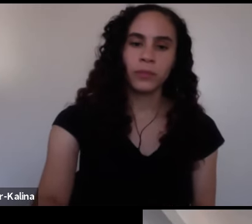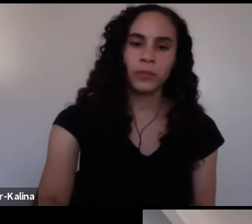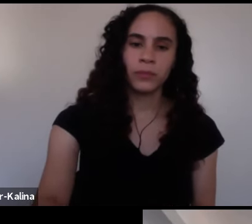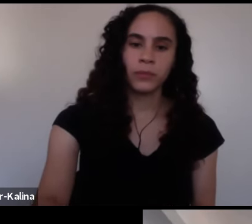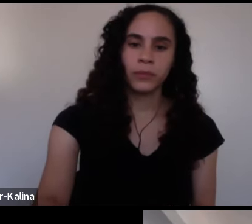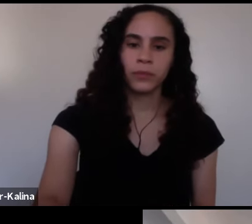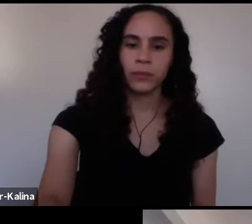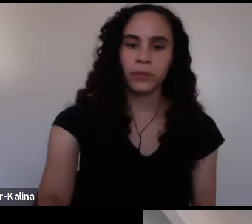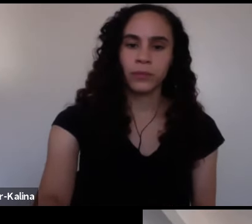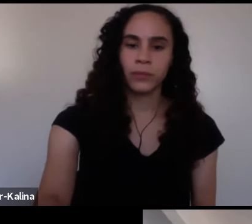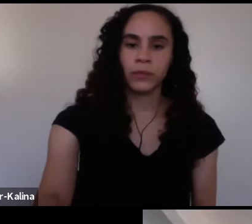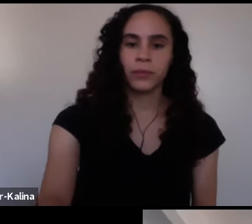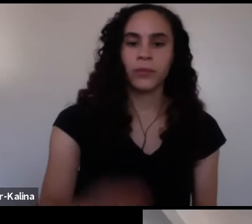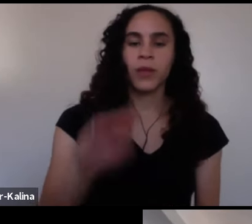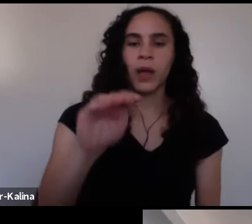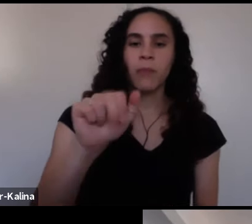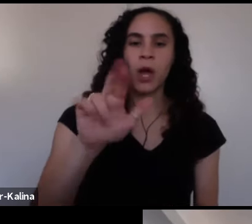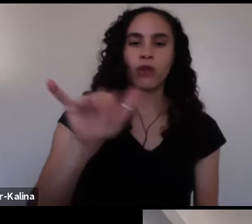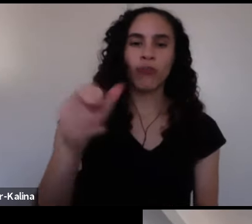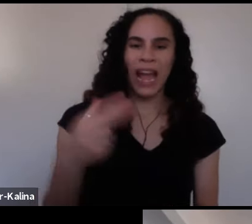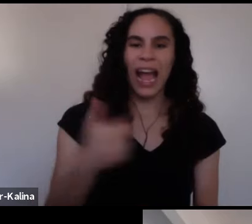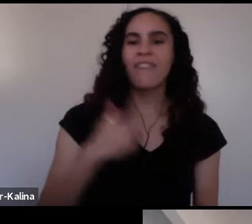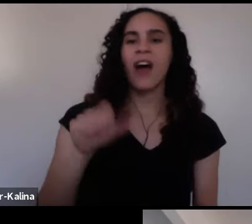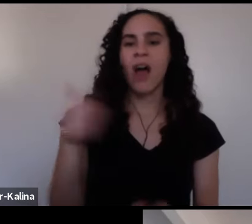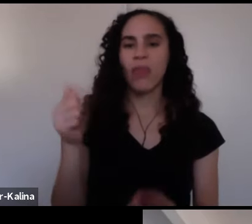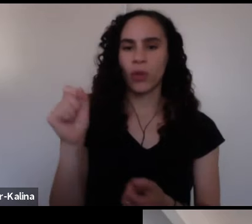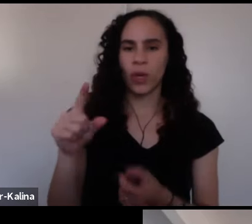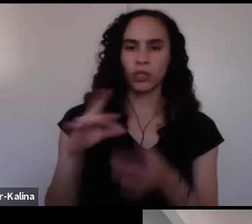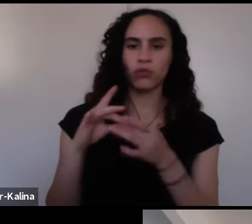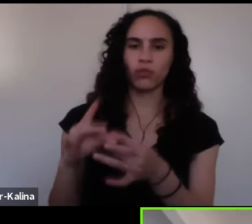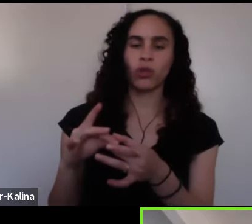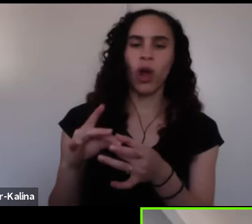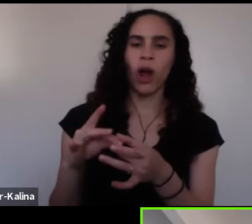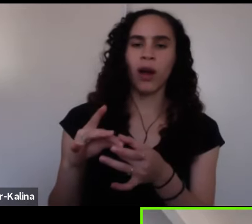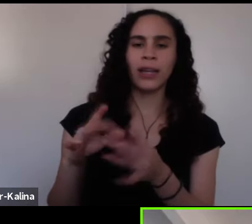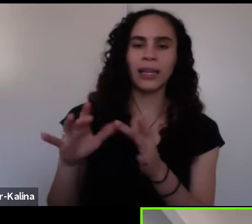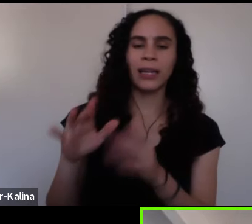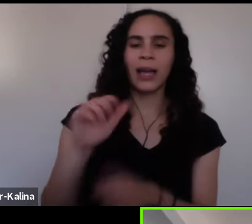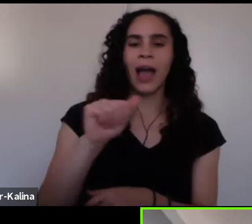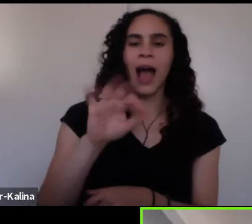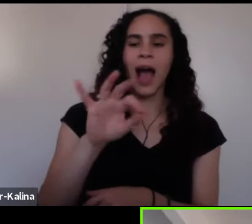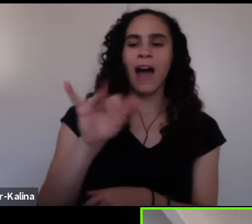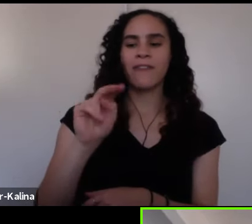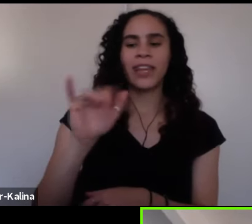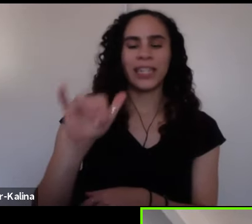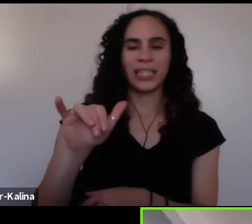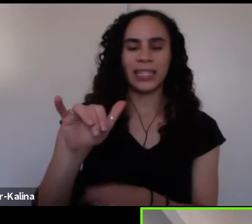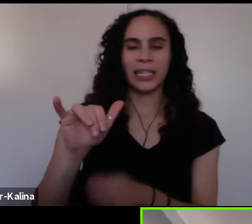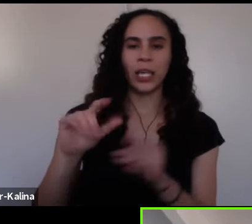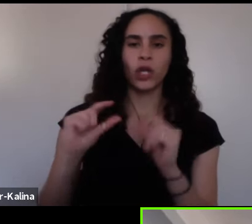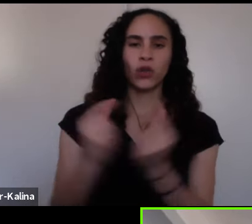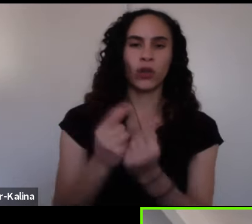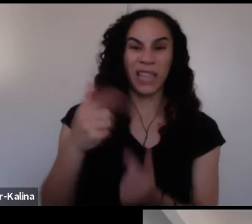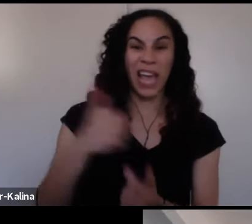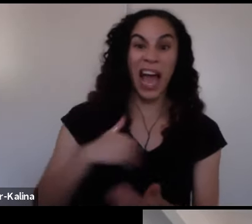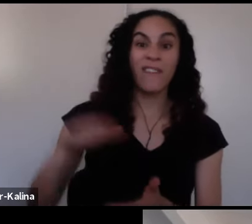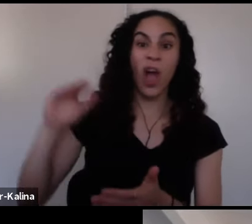Mariah. Essentially, they have low engagement with their affinity groups right now. How would you